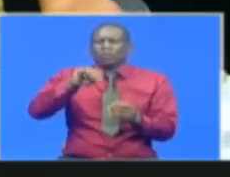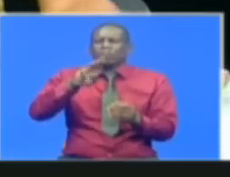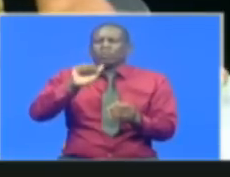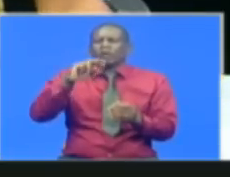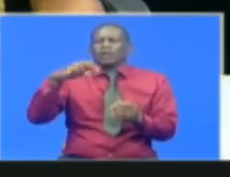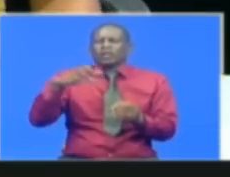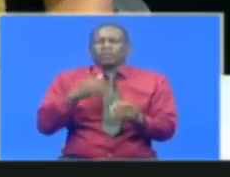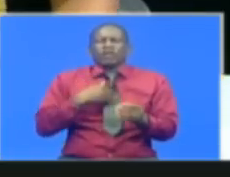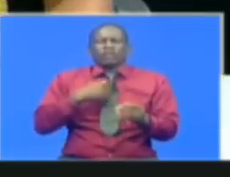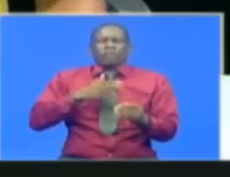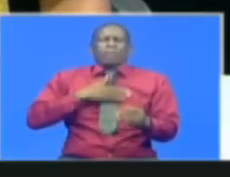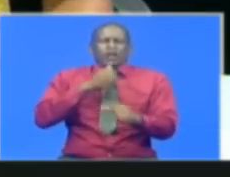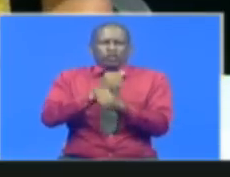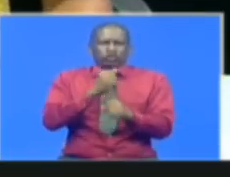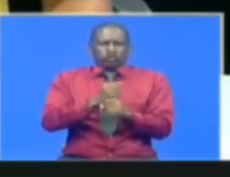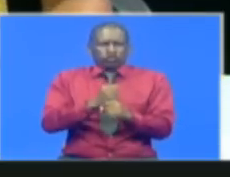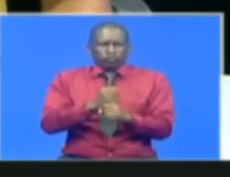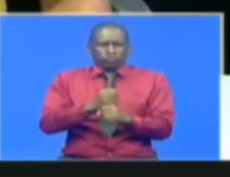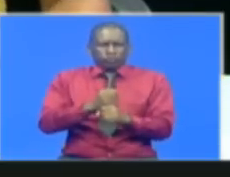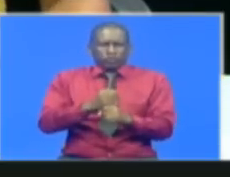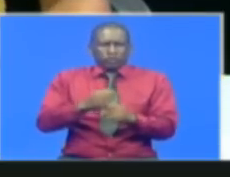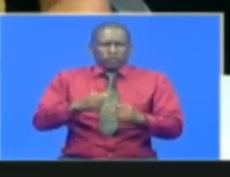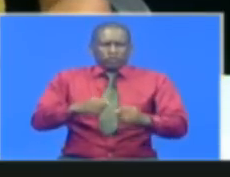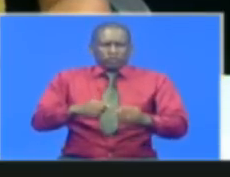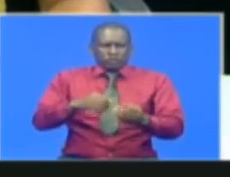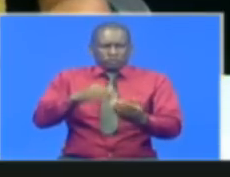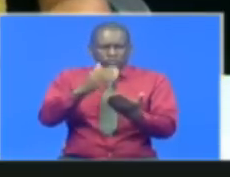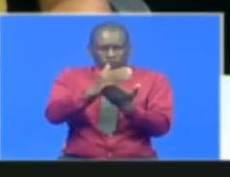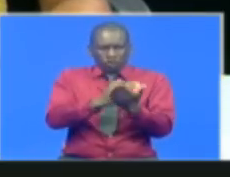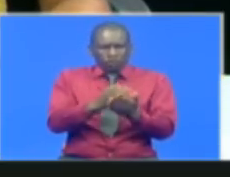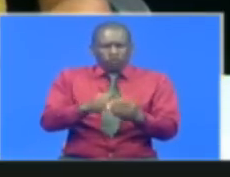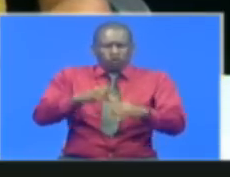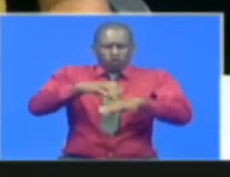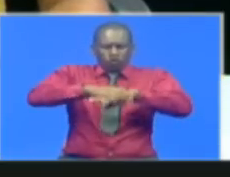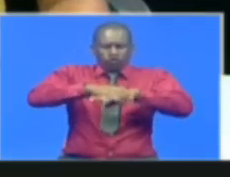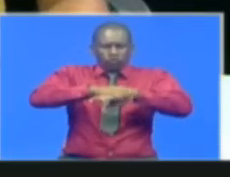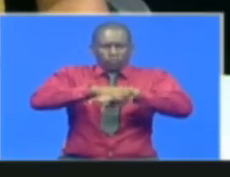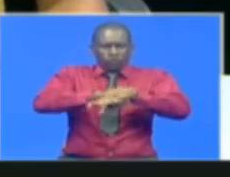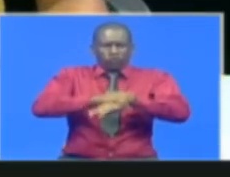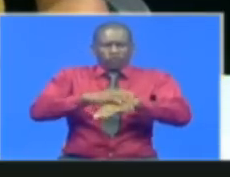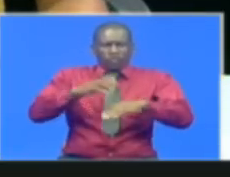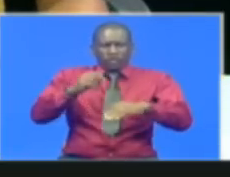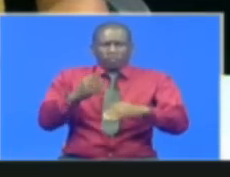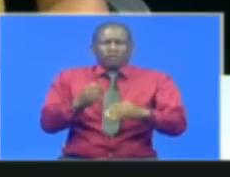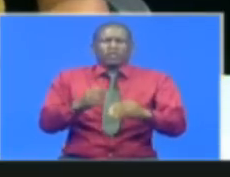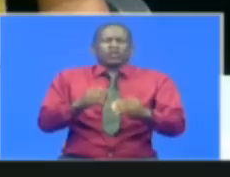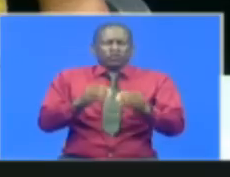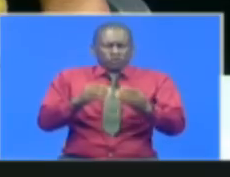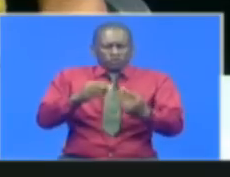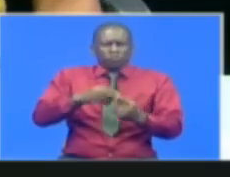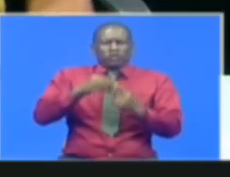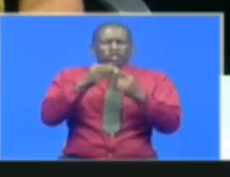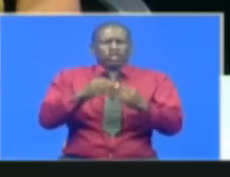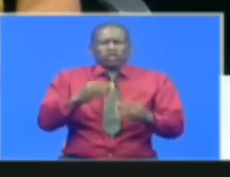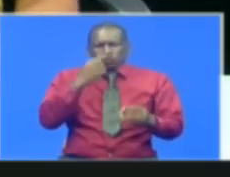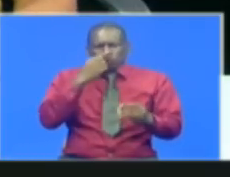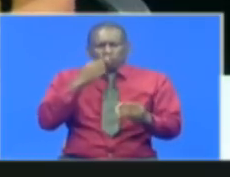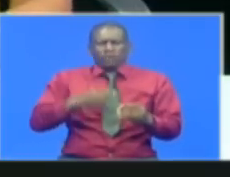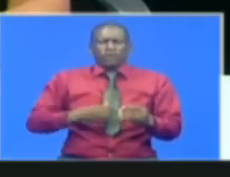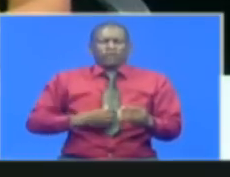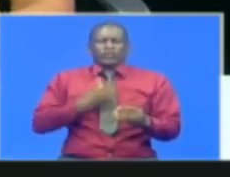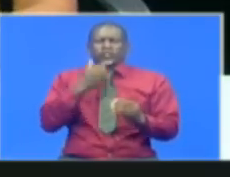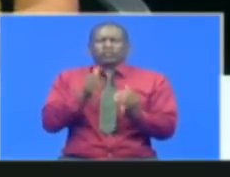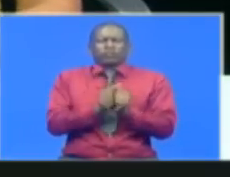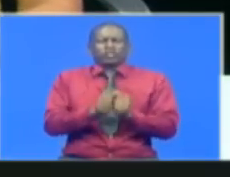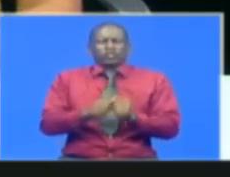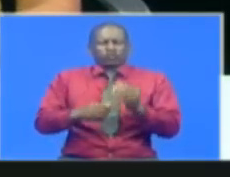Job segment, Don Nyera's passion for occupational therapy drives him to make home visits that are of great comfort to the families